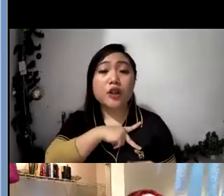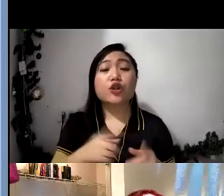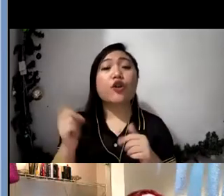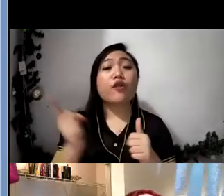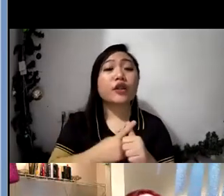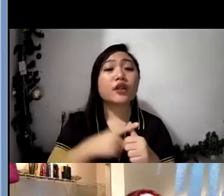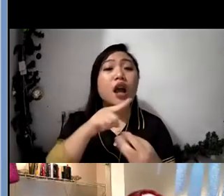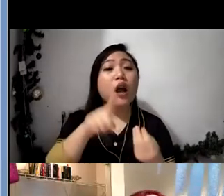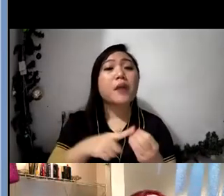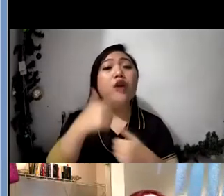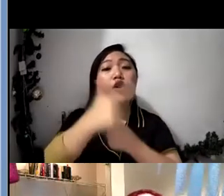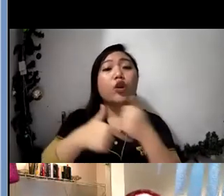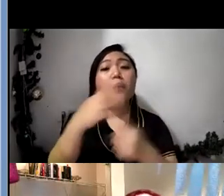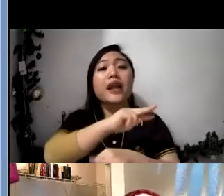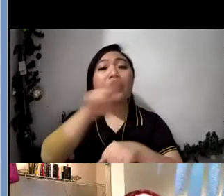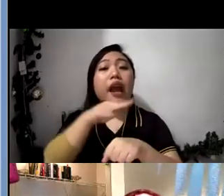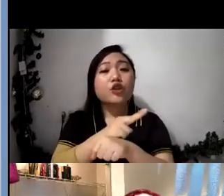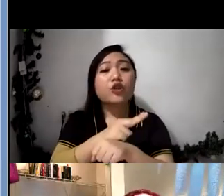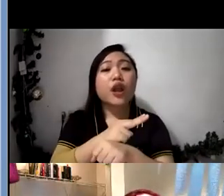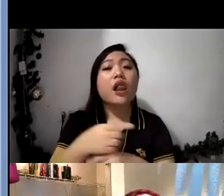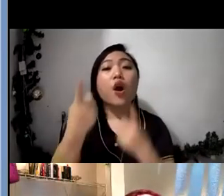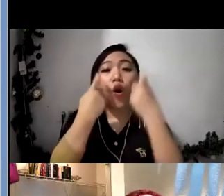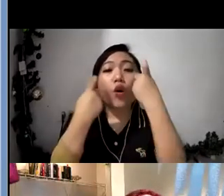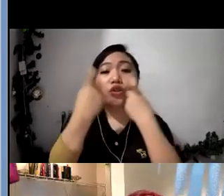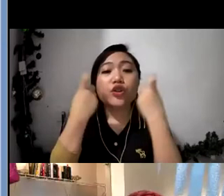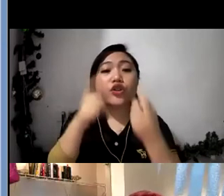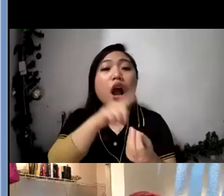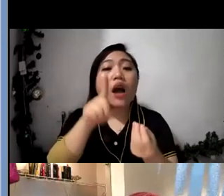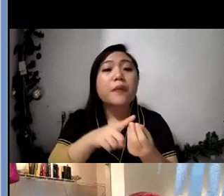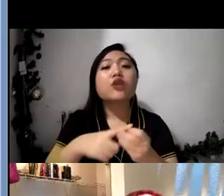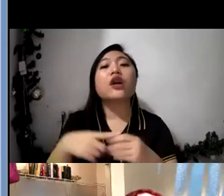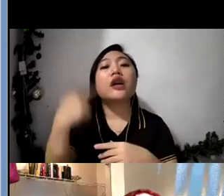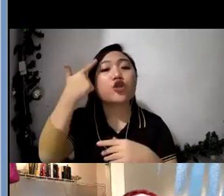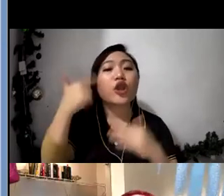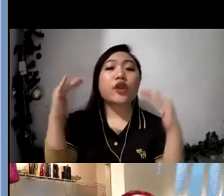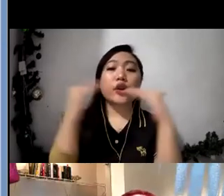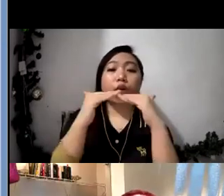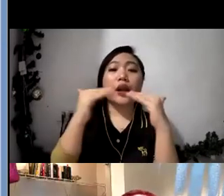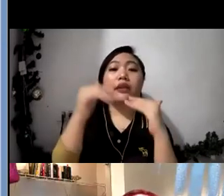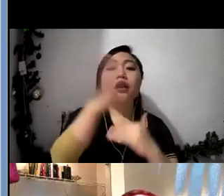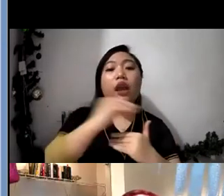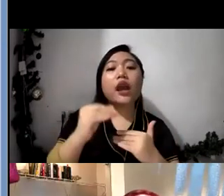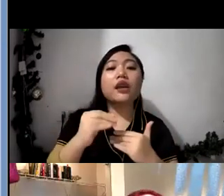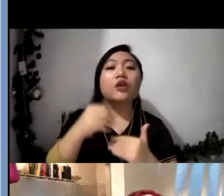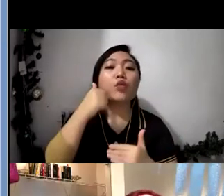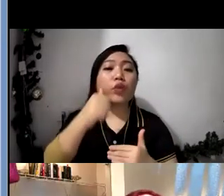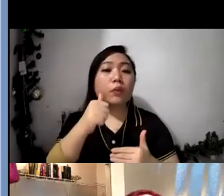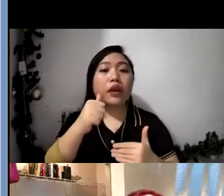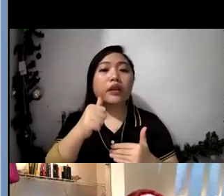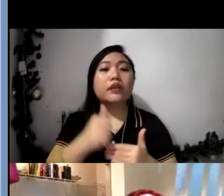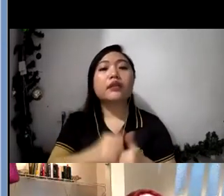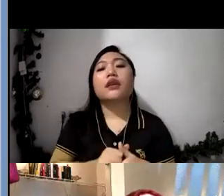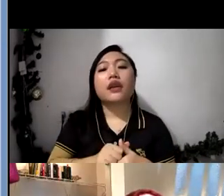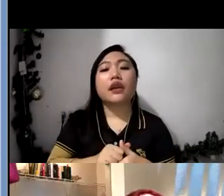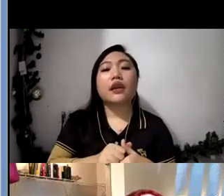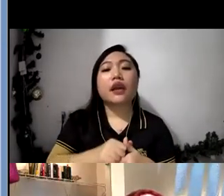national priorities and concerns relevant to the promotion of gender equality and women, including women economic